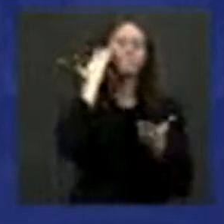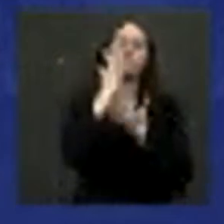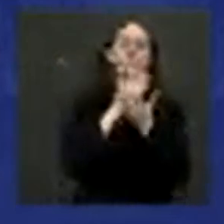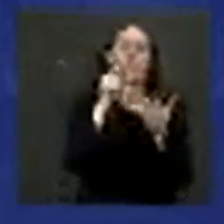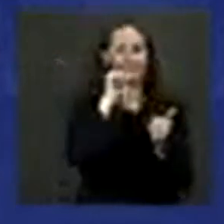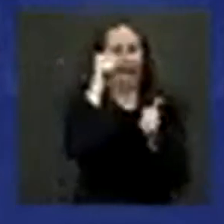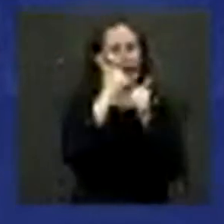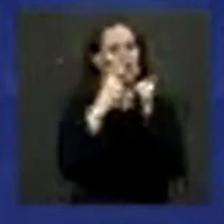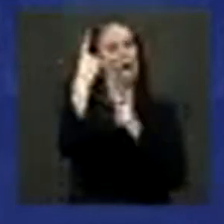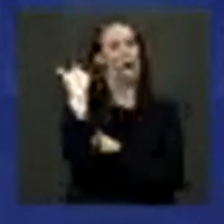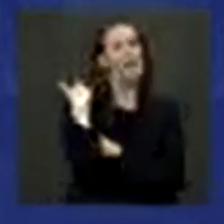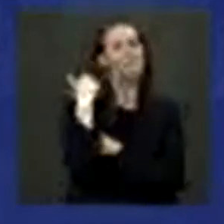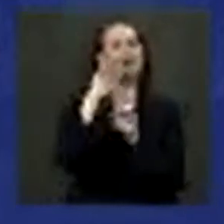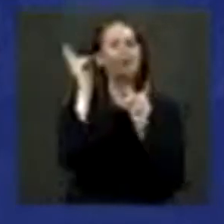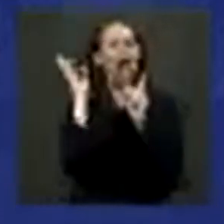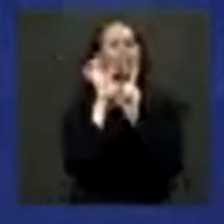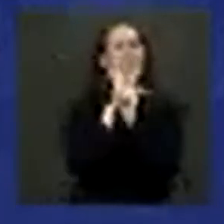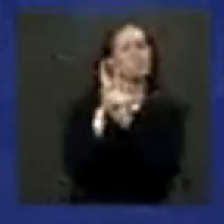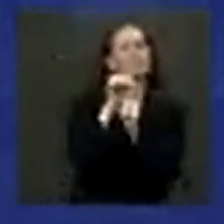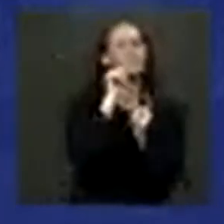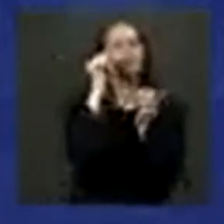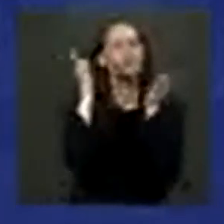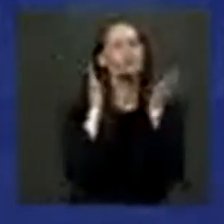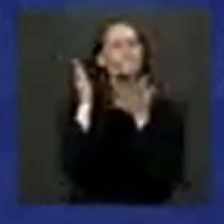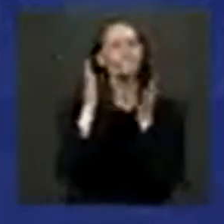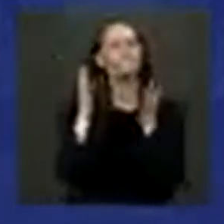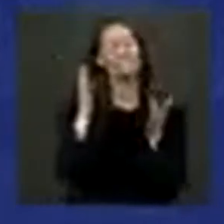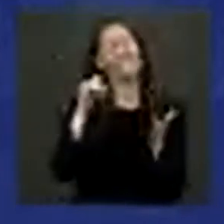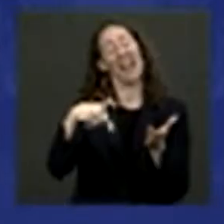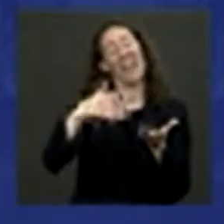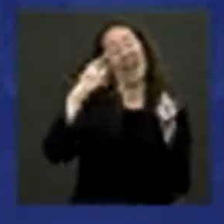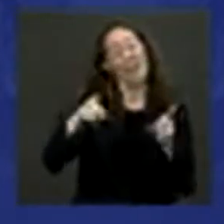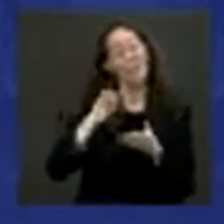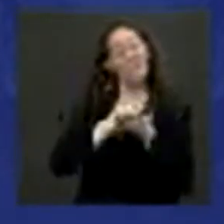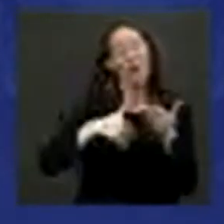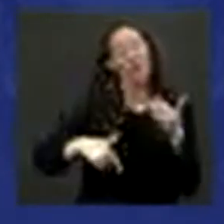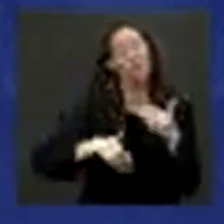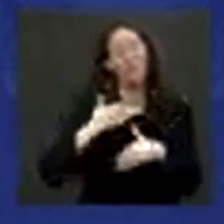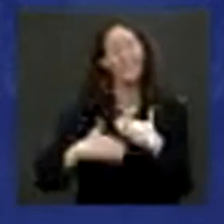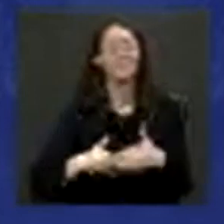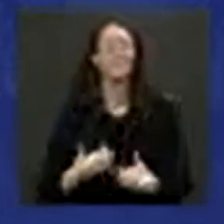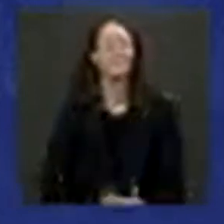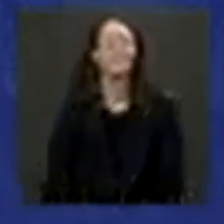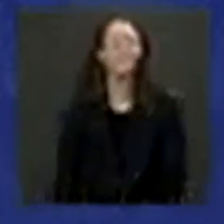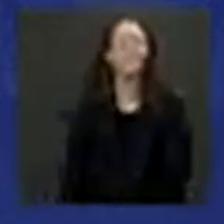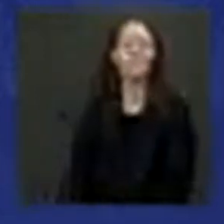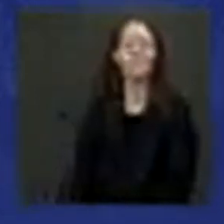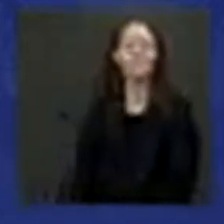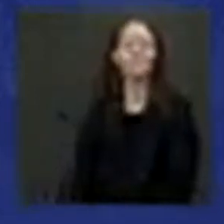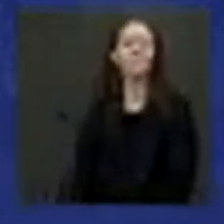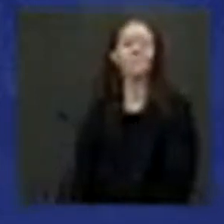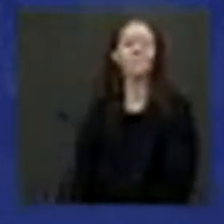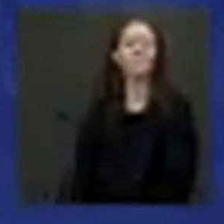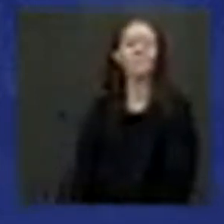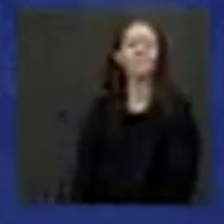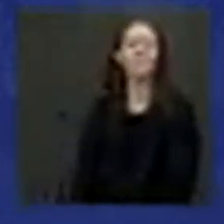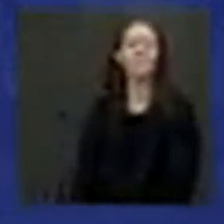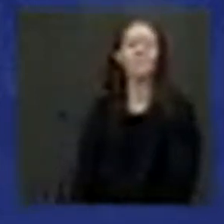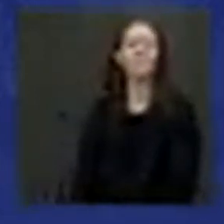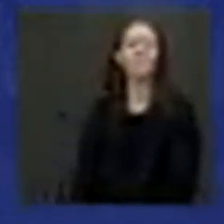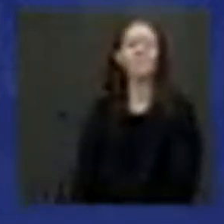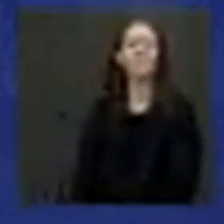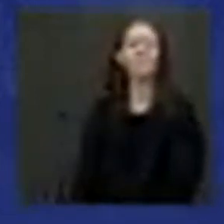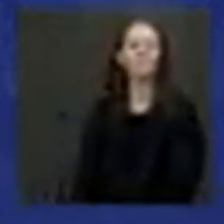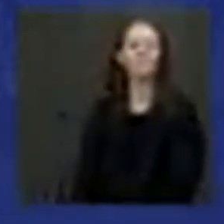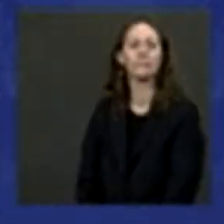them. It's part of the process. Yes, sir. Just really quickly, a lot of people have been trying to attach immigration. Mr. President, I